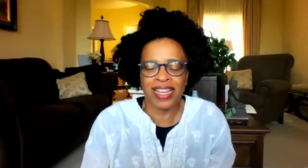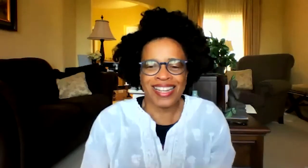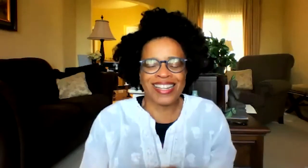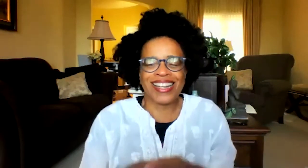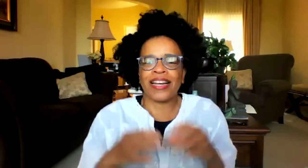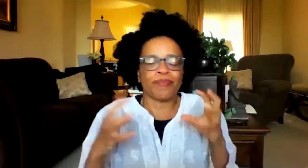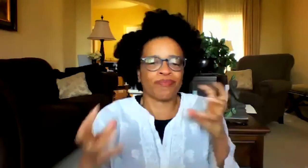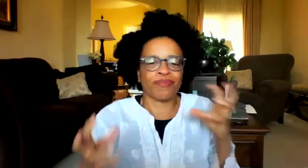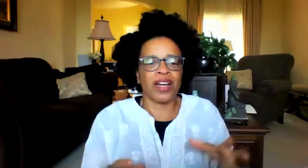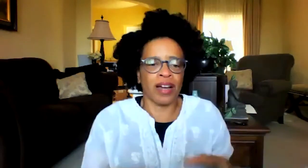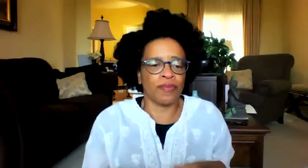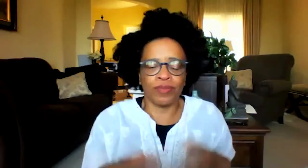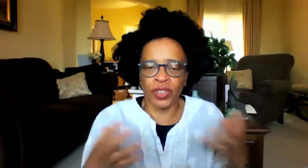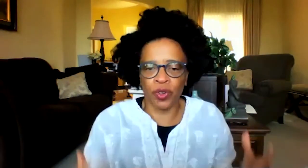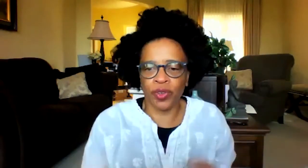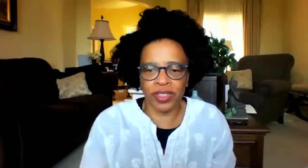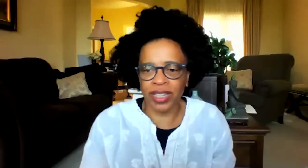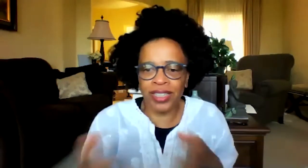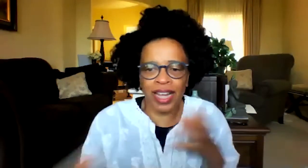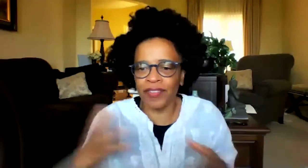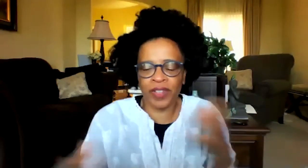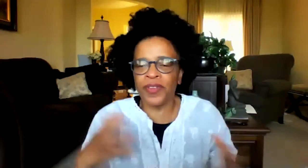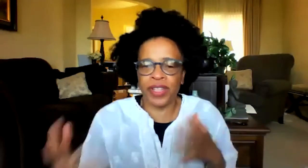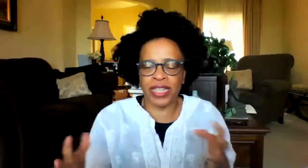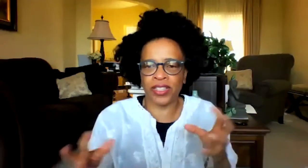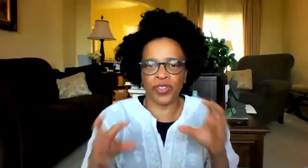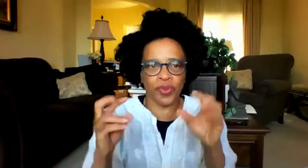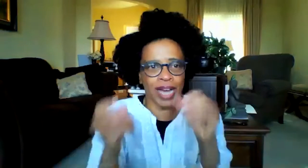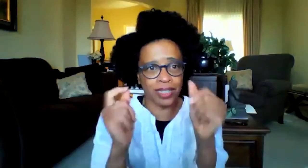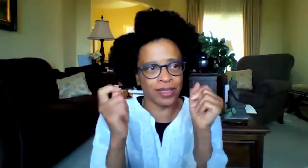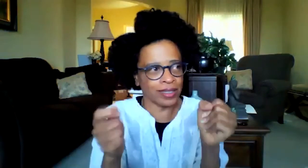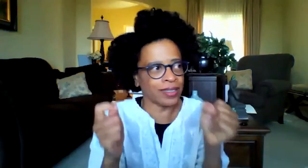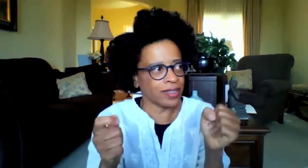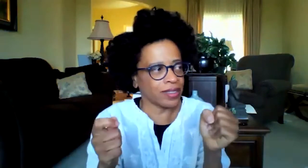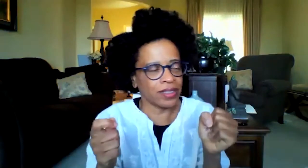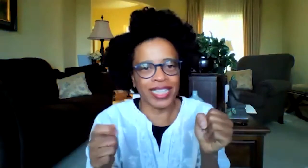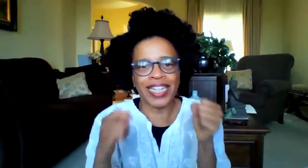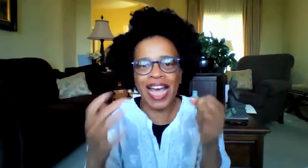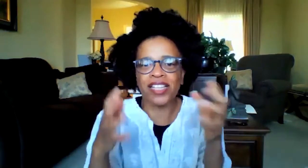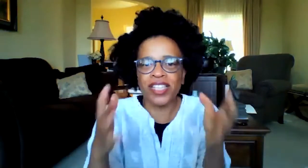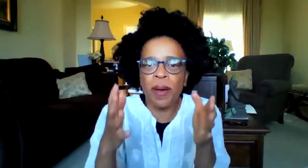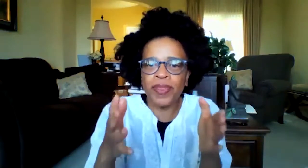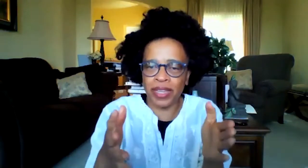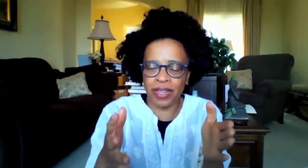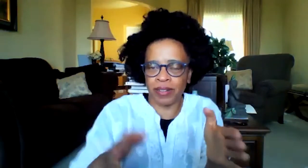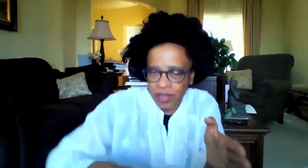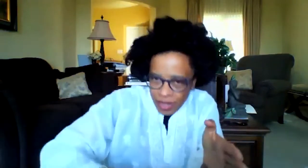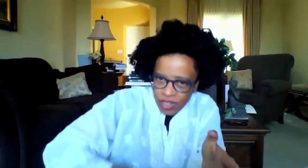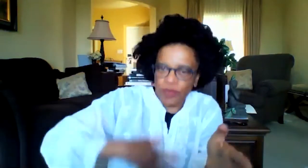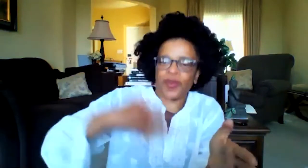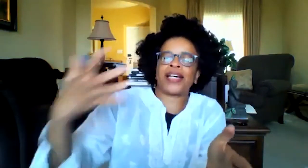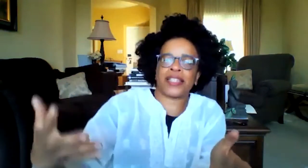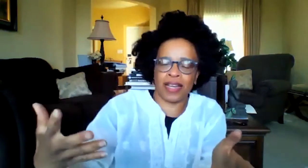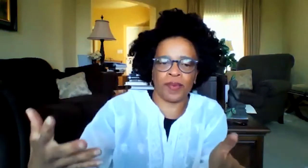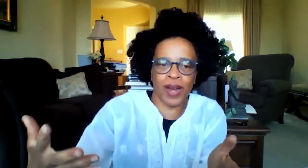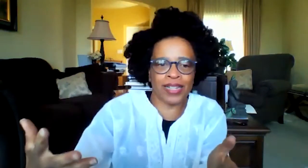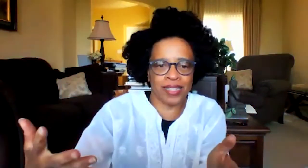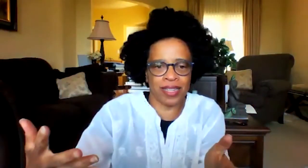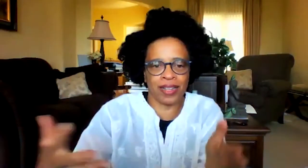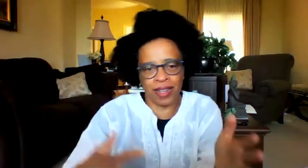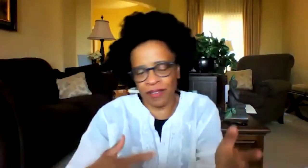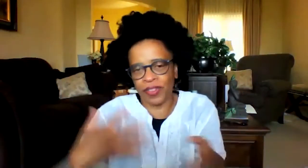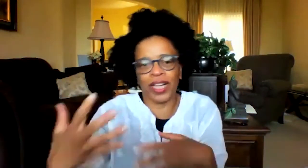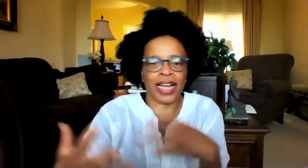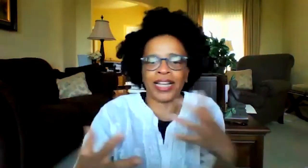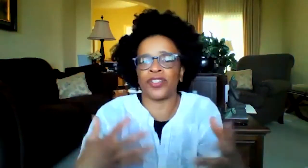refugees. I've done a lot of different things to try to enact something that is arising out of